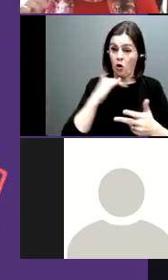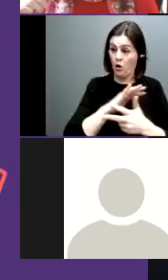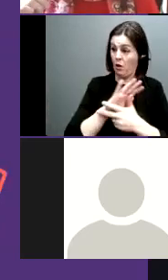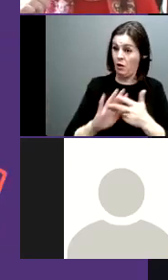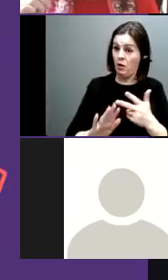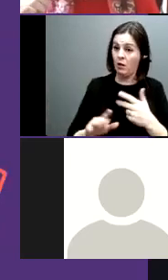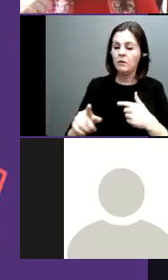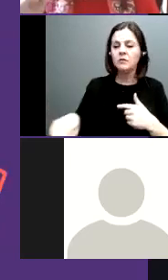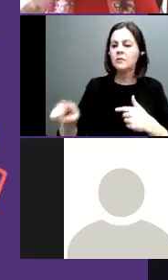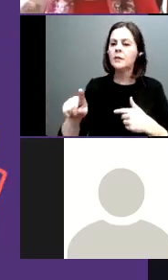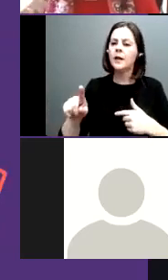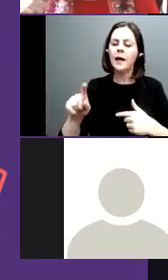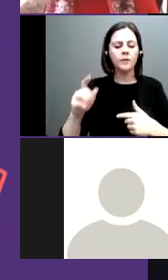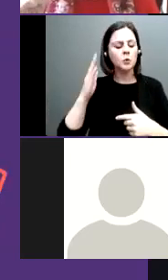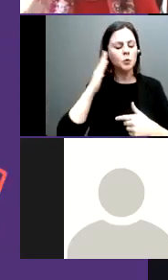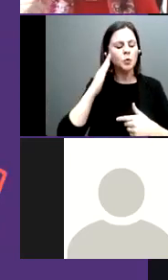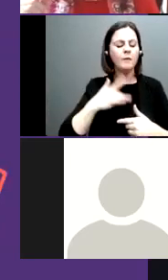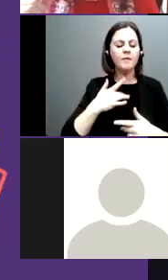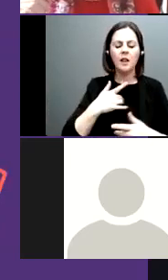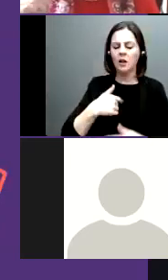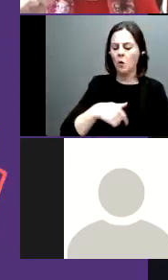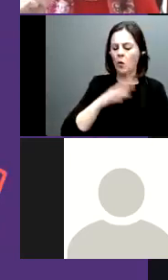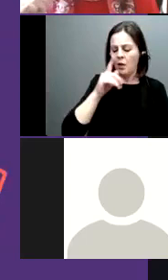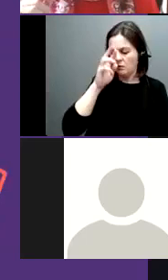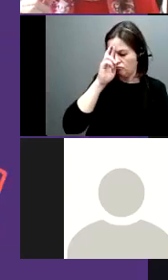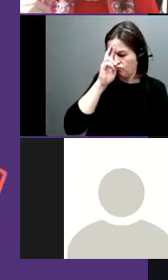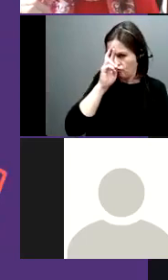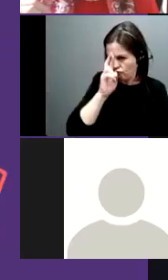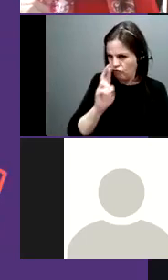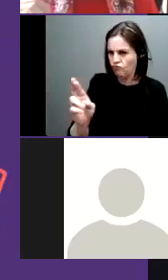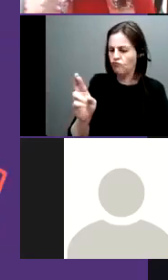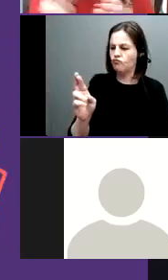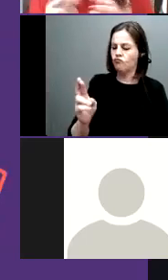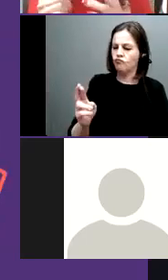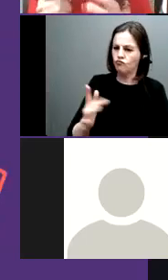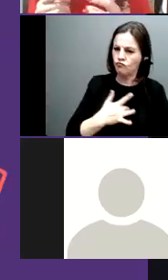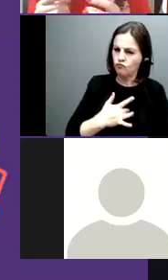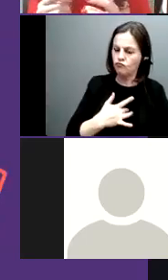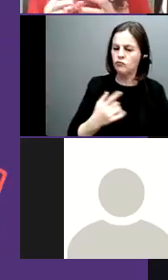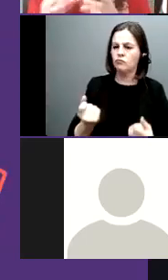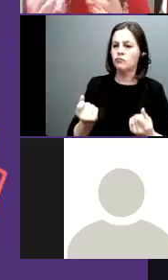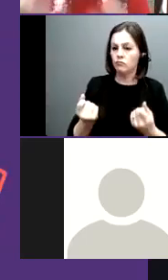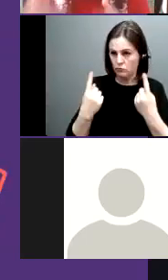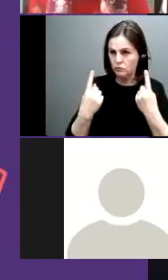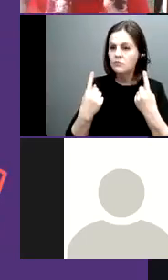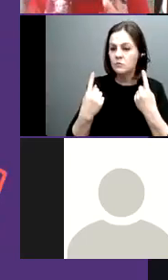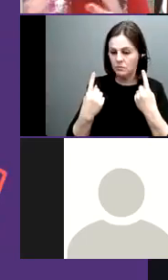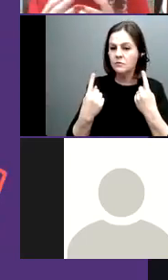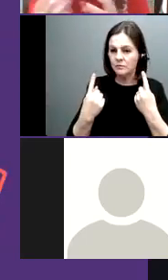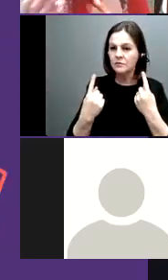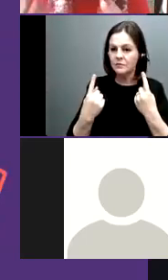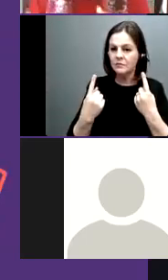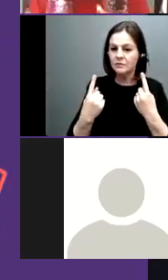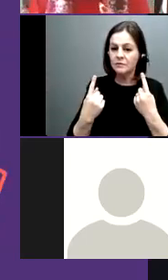treated with the utmost respect and consideration. And once again, the totality of